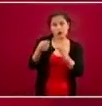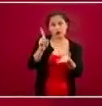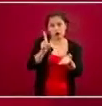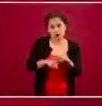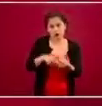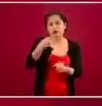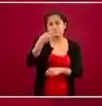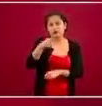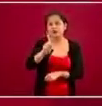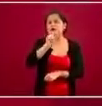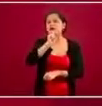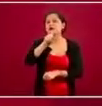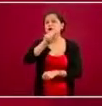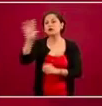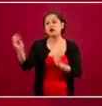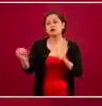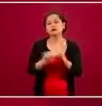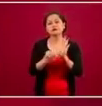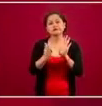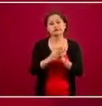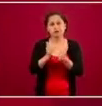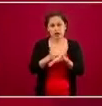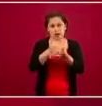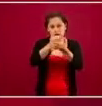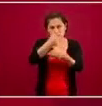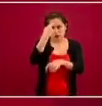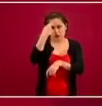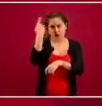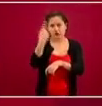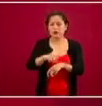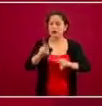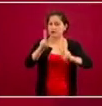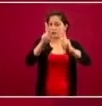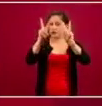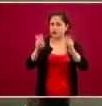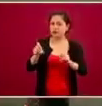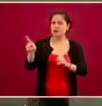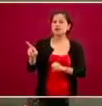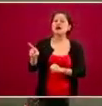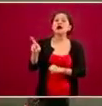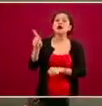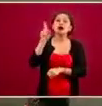Culture has done a very, very important